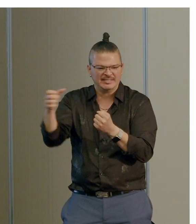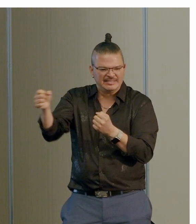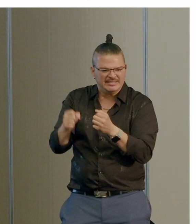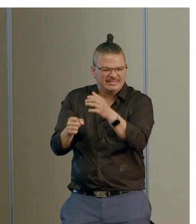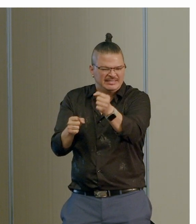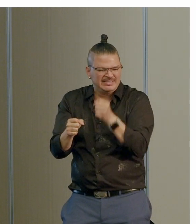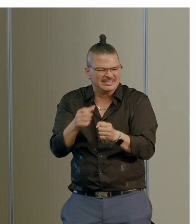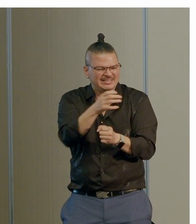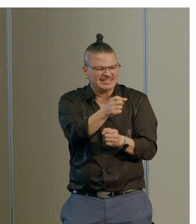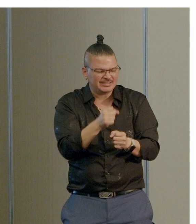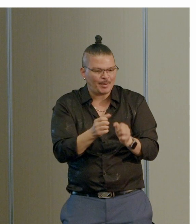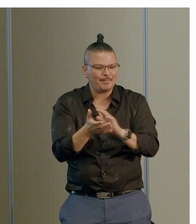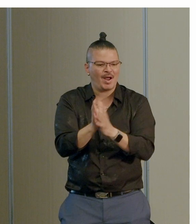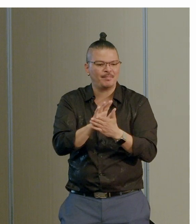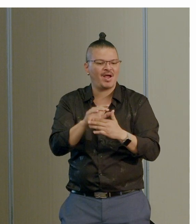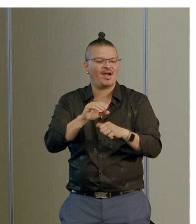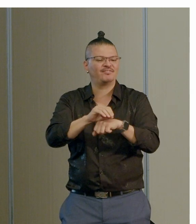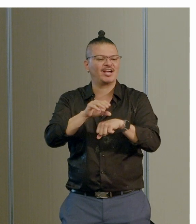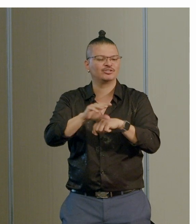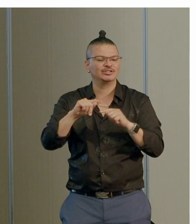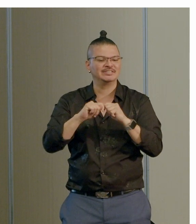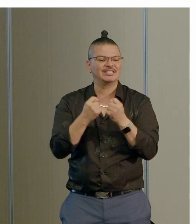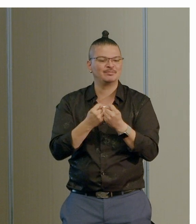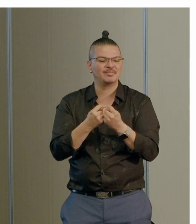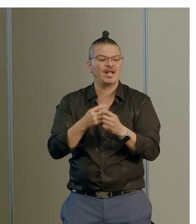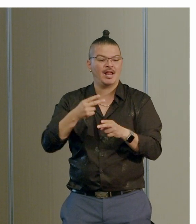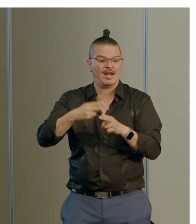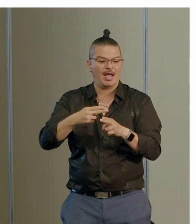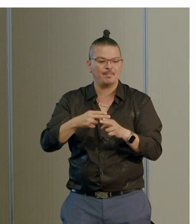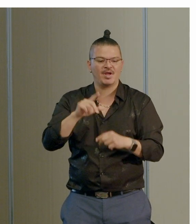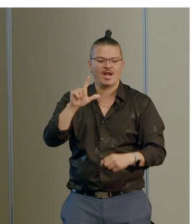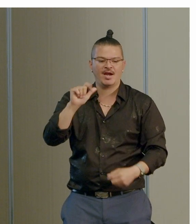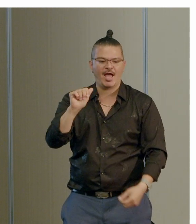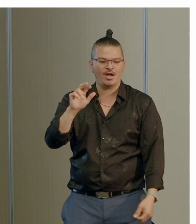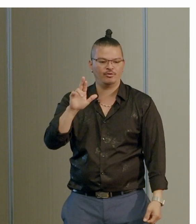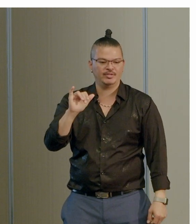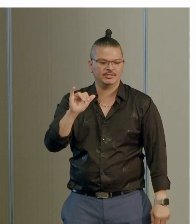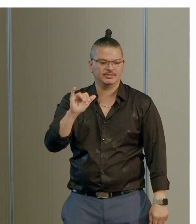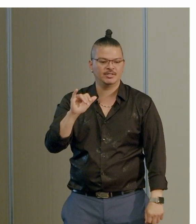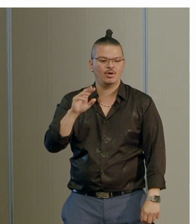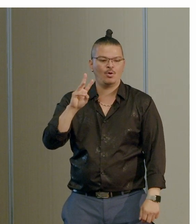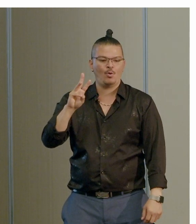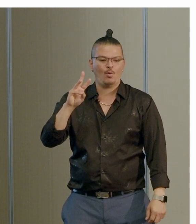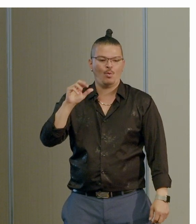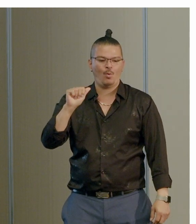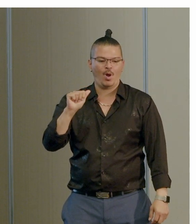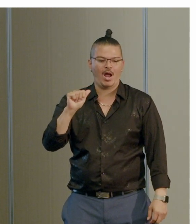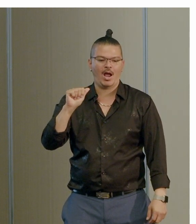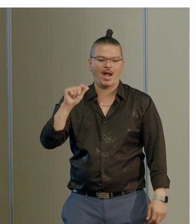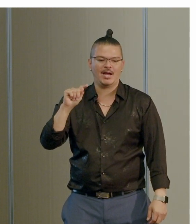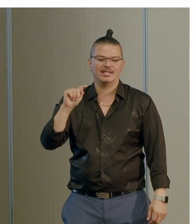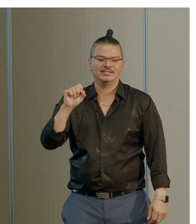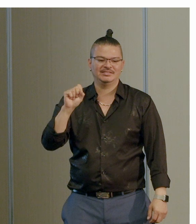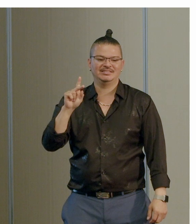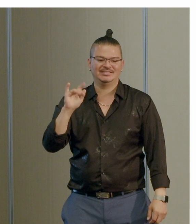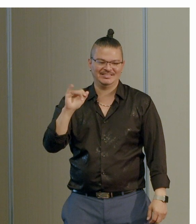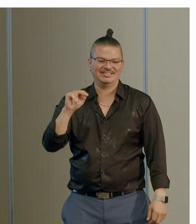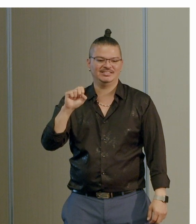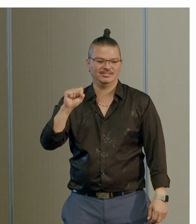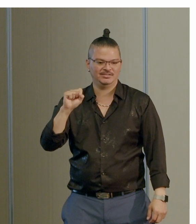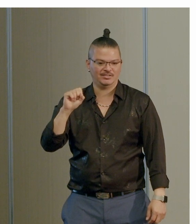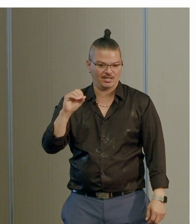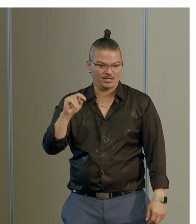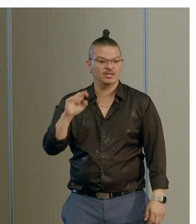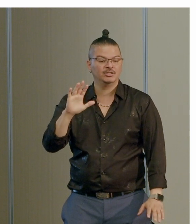team. Larry Watkinson, who is a great friend and mentor of mine as well, joined that